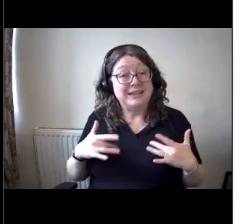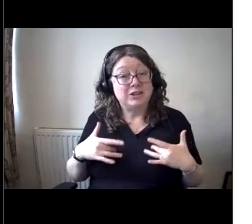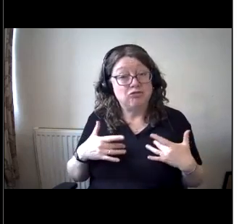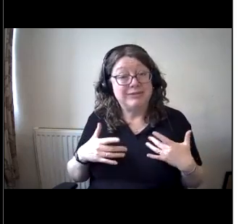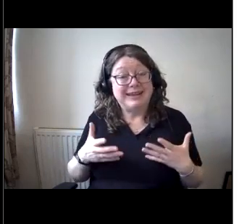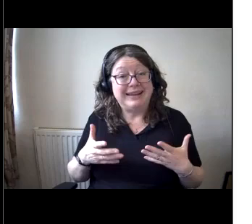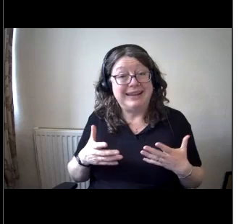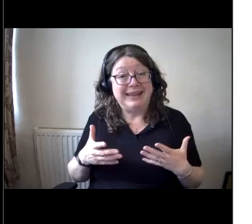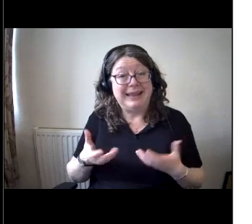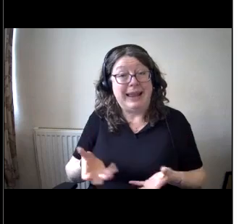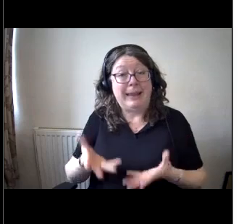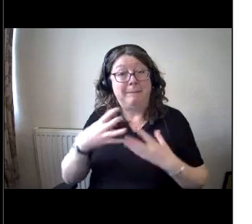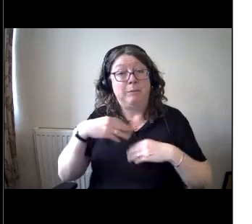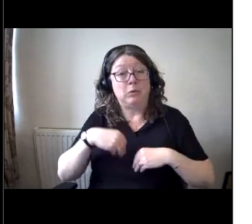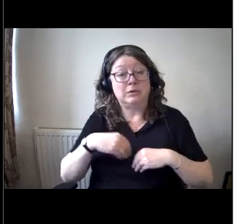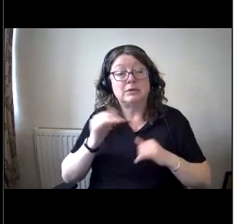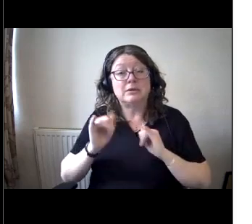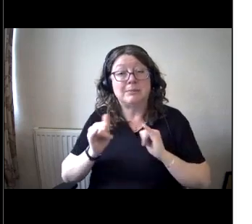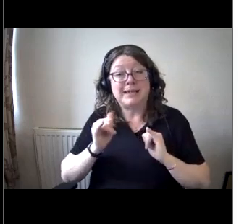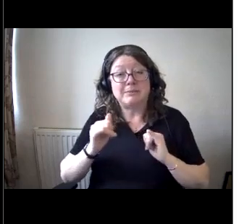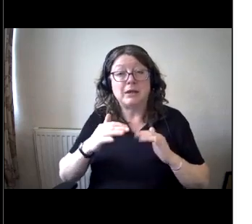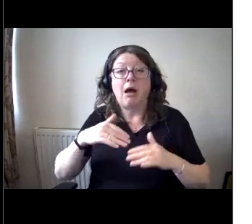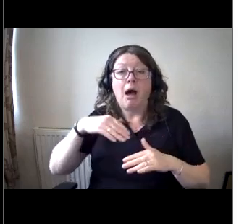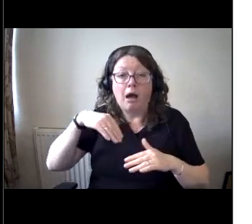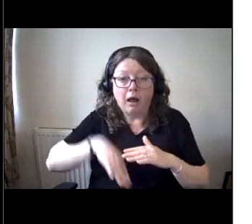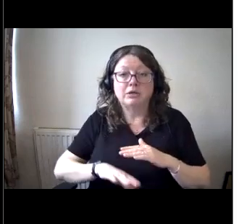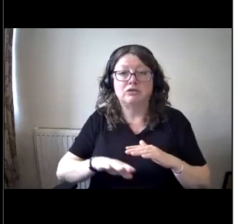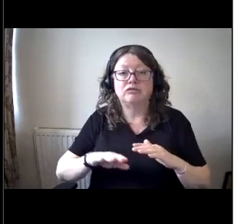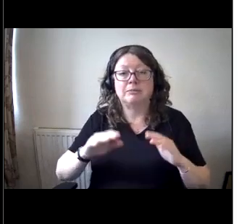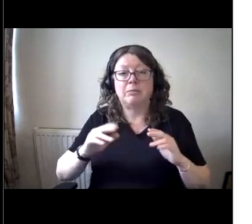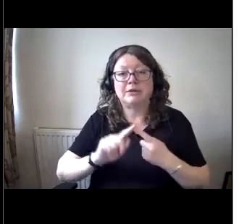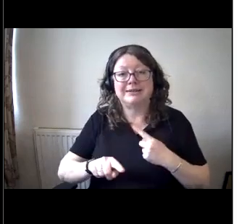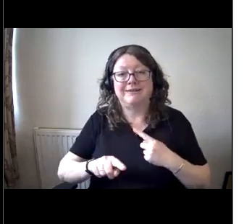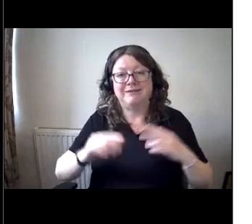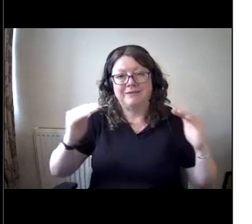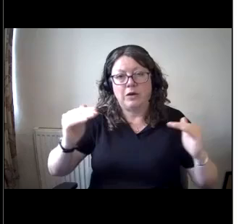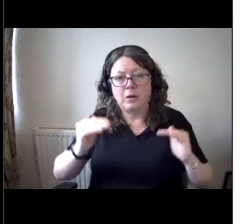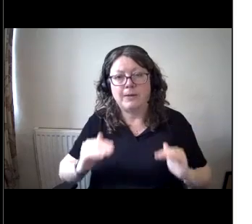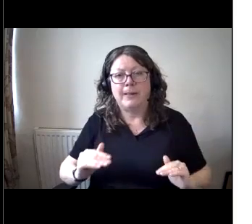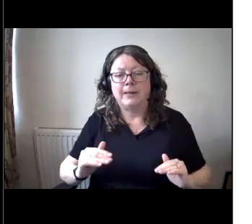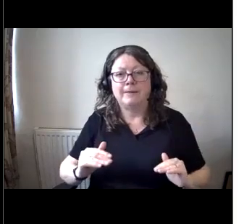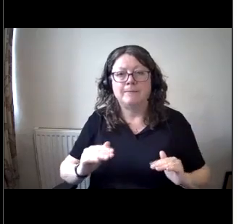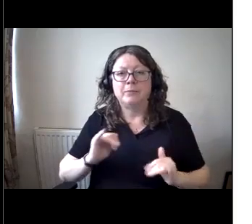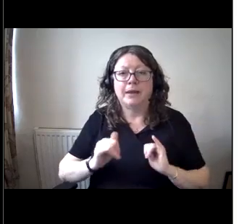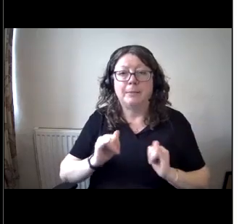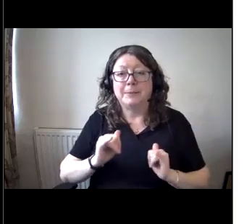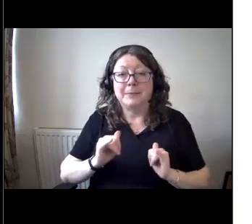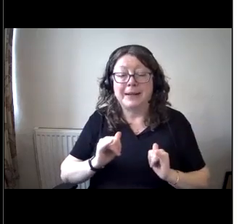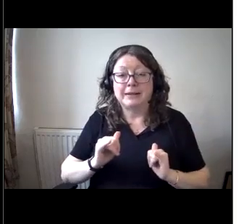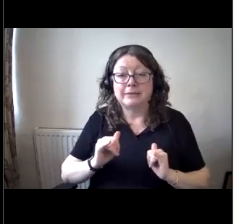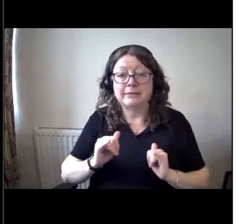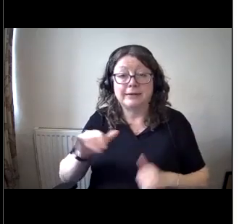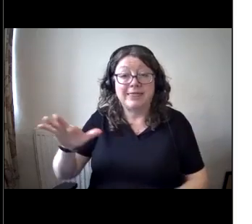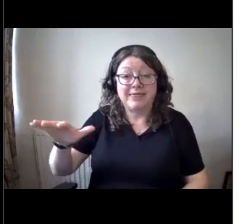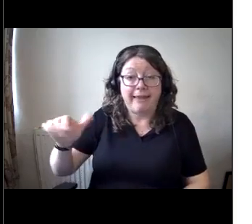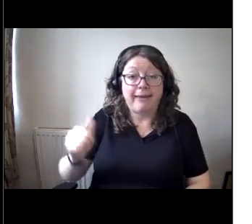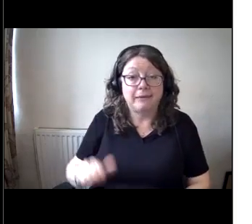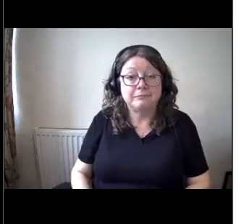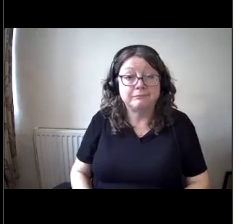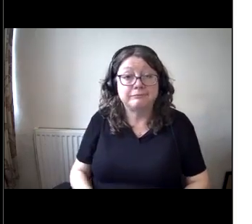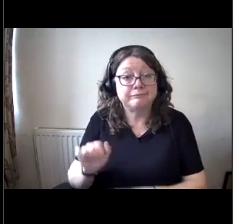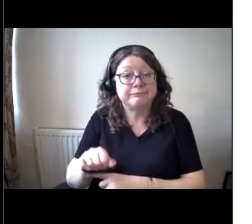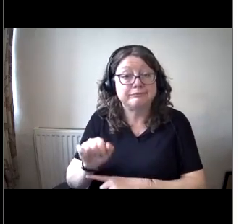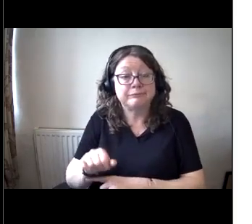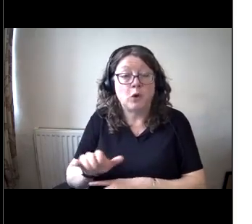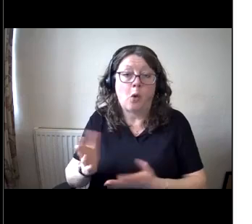register that sensory input. So they might not register, might not necessarily pay attention to input that